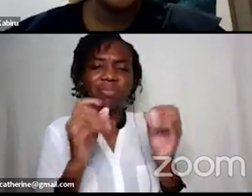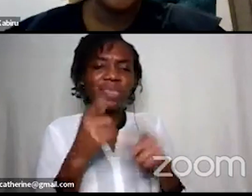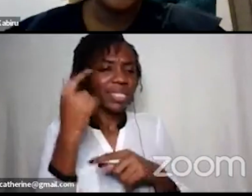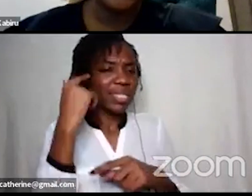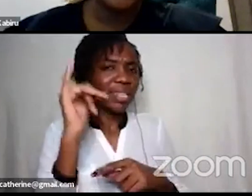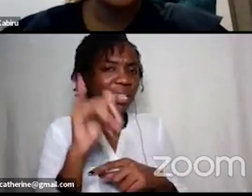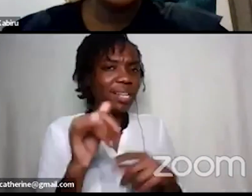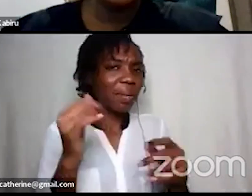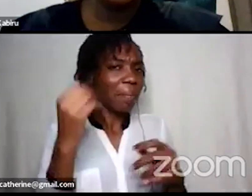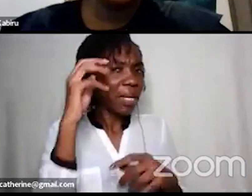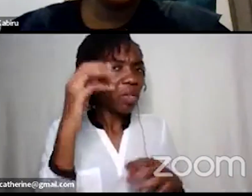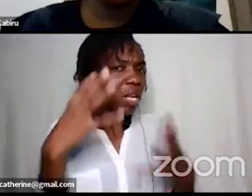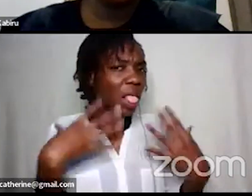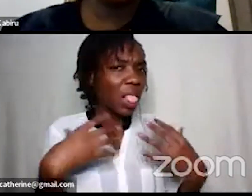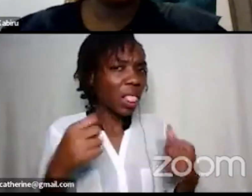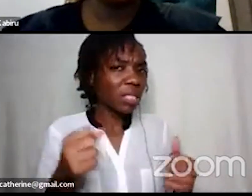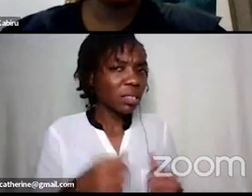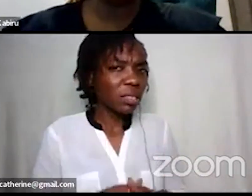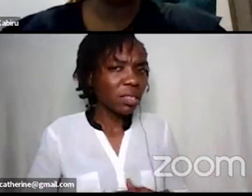illness?